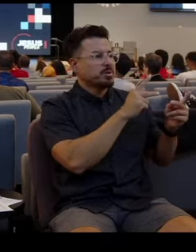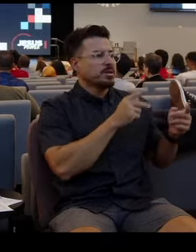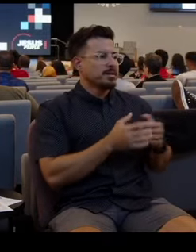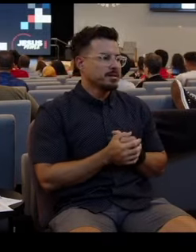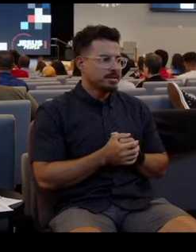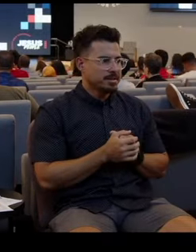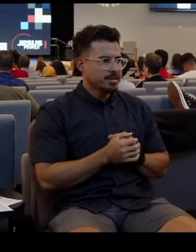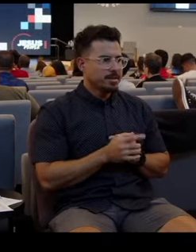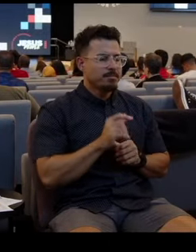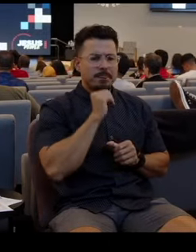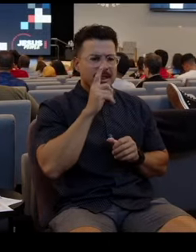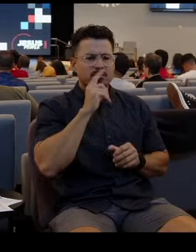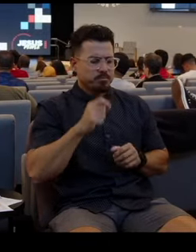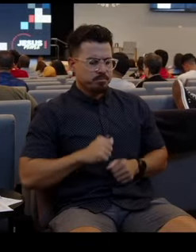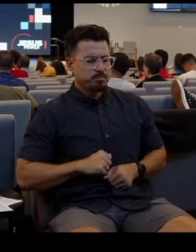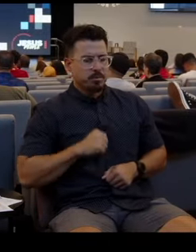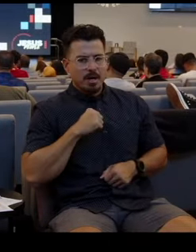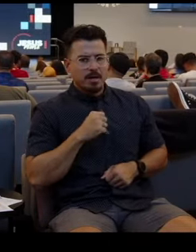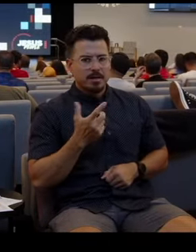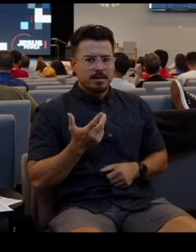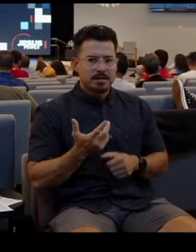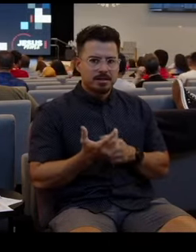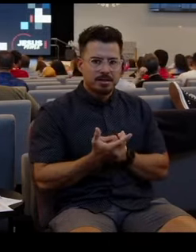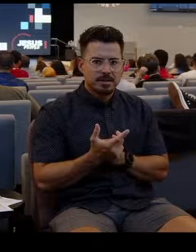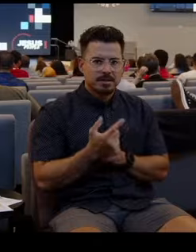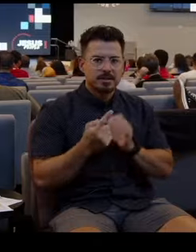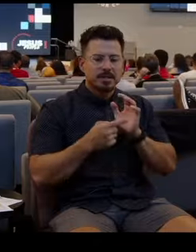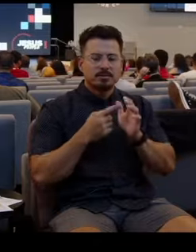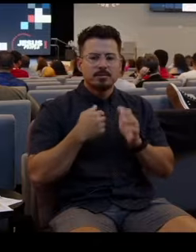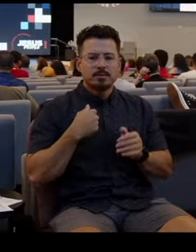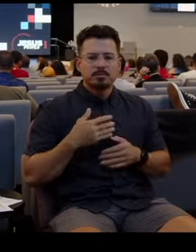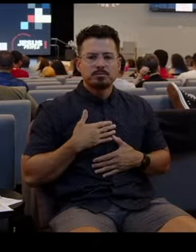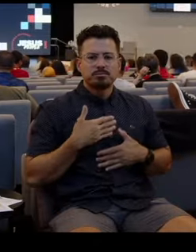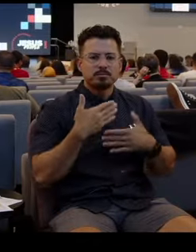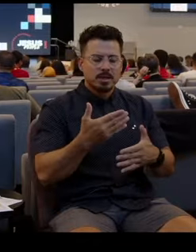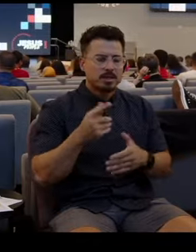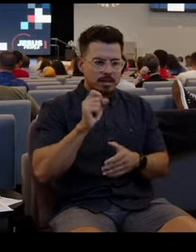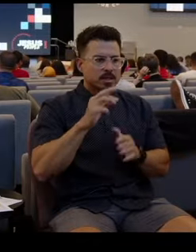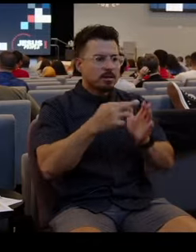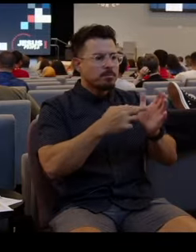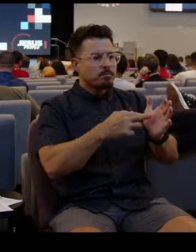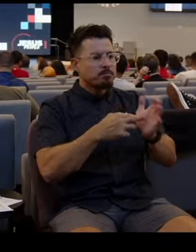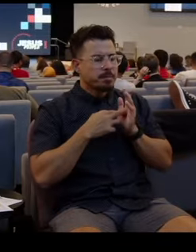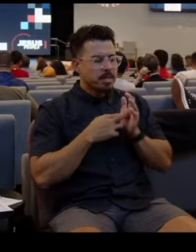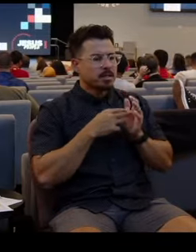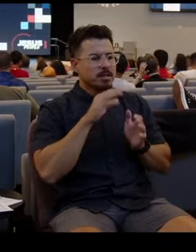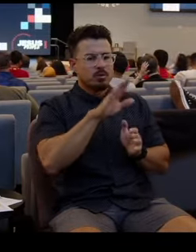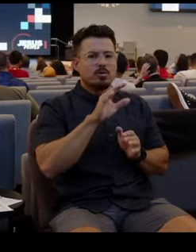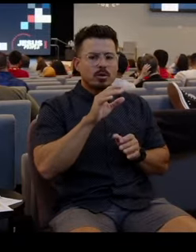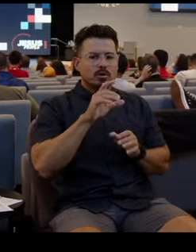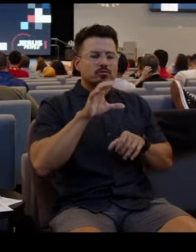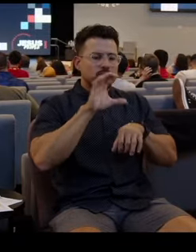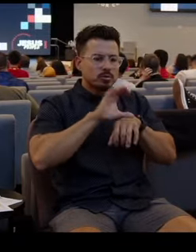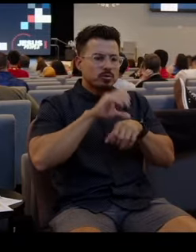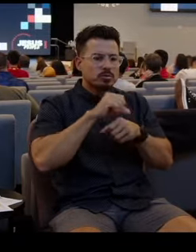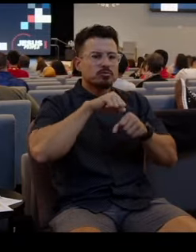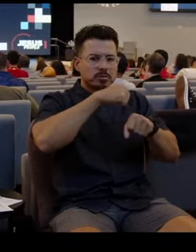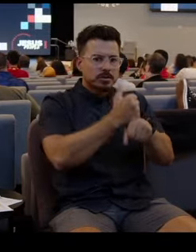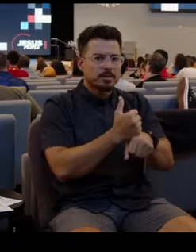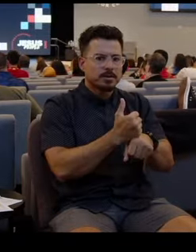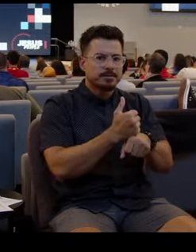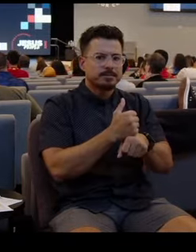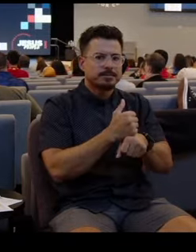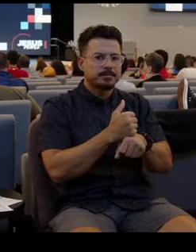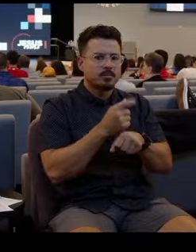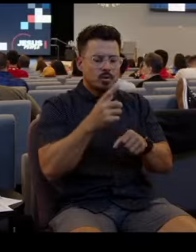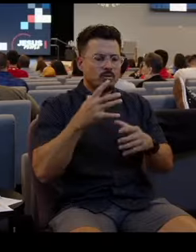But it's not just pride. Sometimes what you're expressing is the mandate of your congregation. That you've